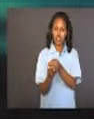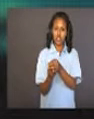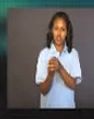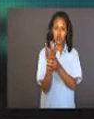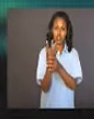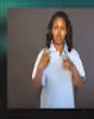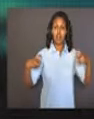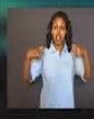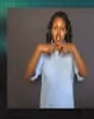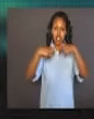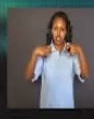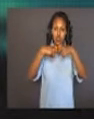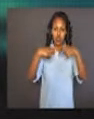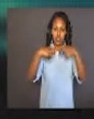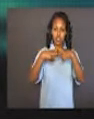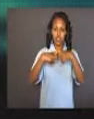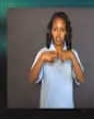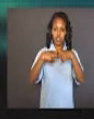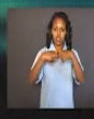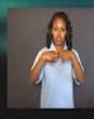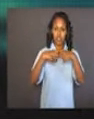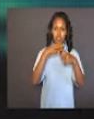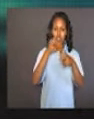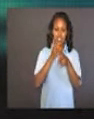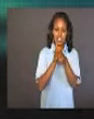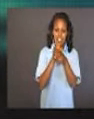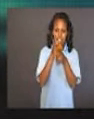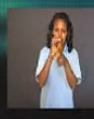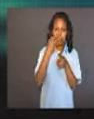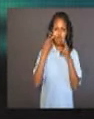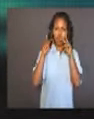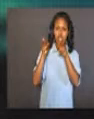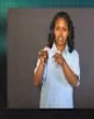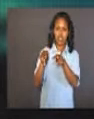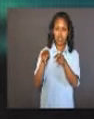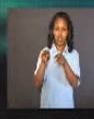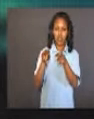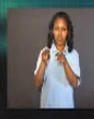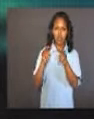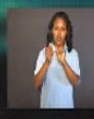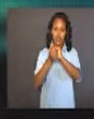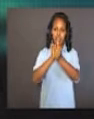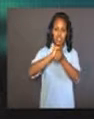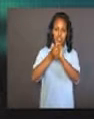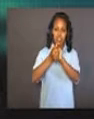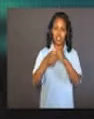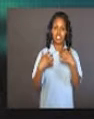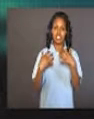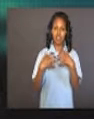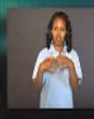of electrons, a series of focusing and deflecting